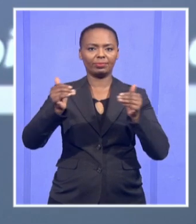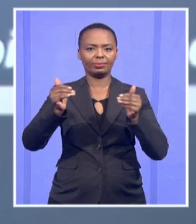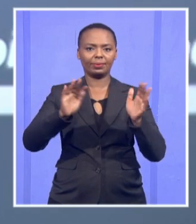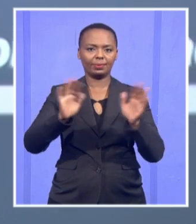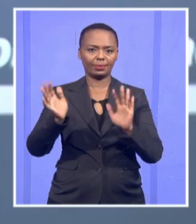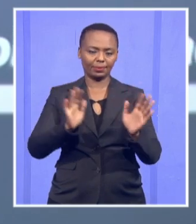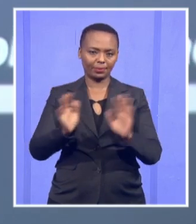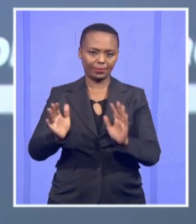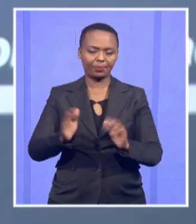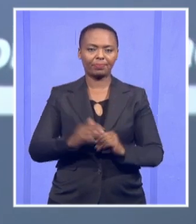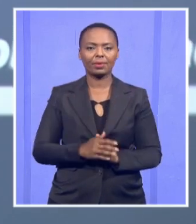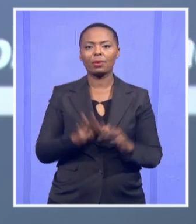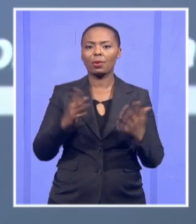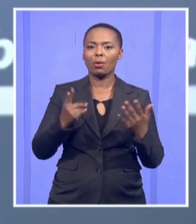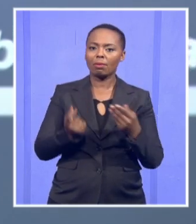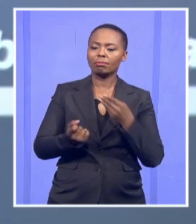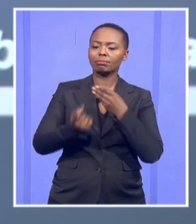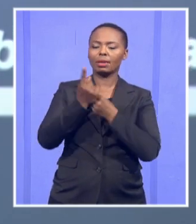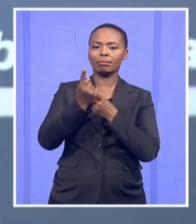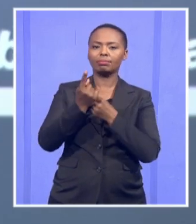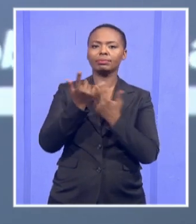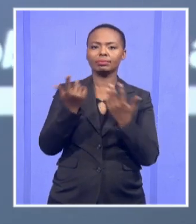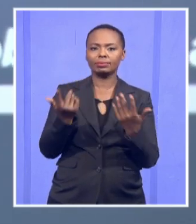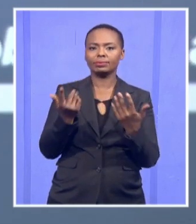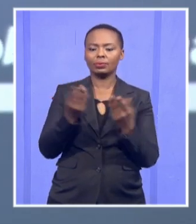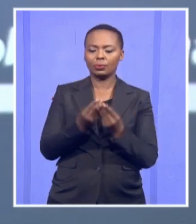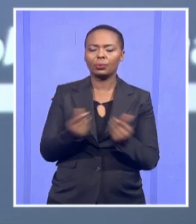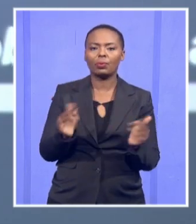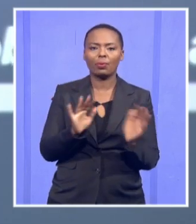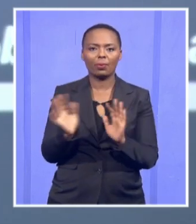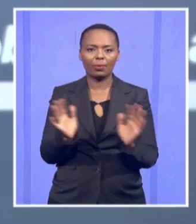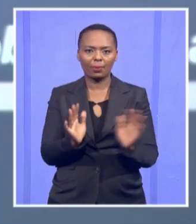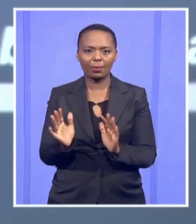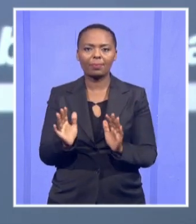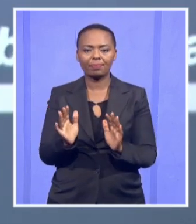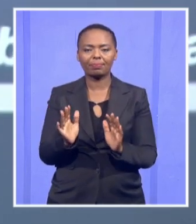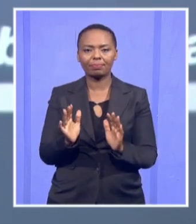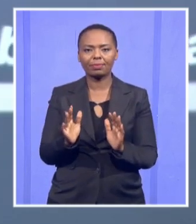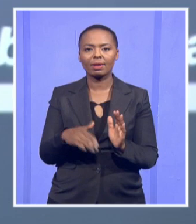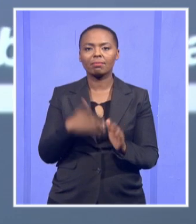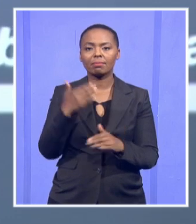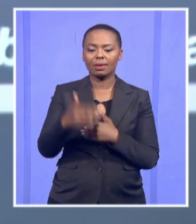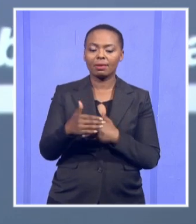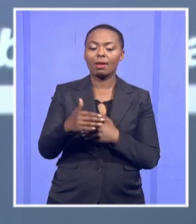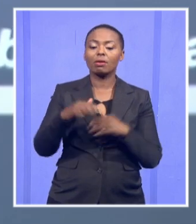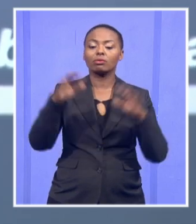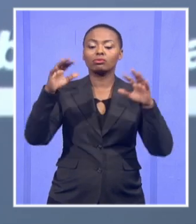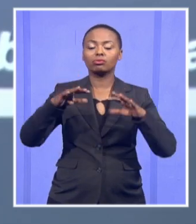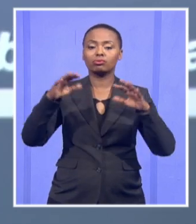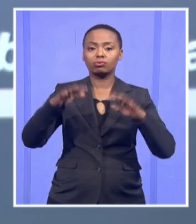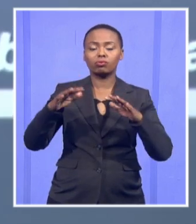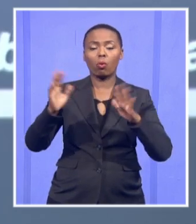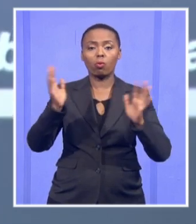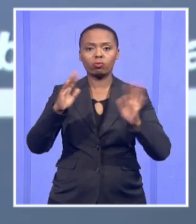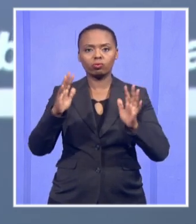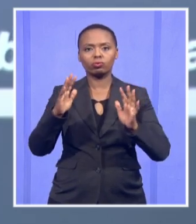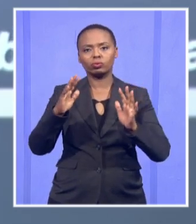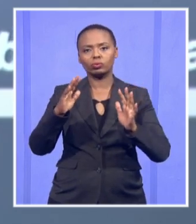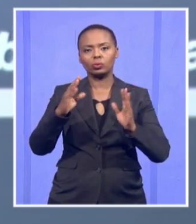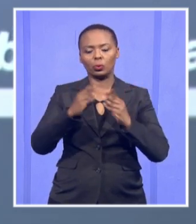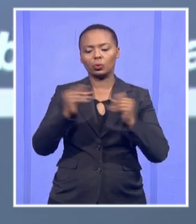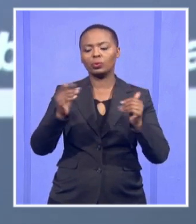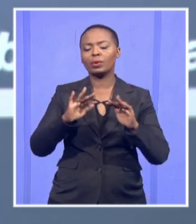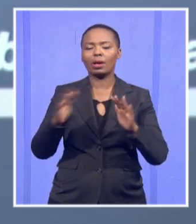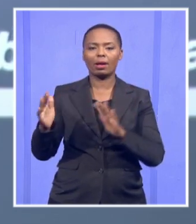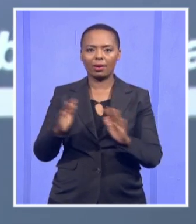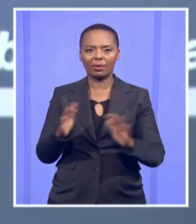thereof, the effects of pre and post development on flood lines, and so on and